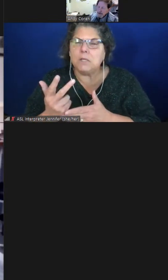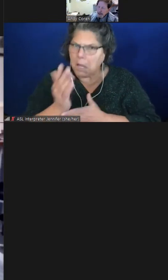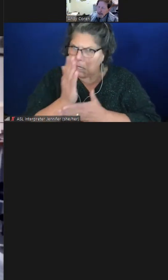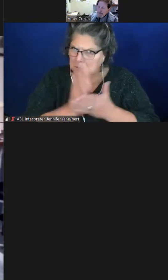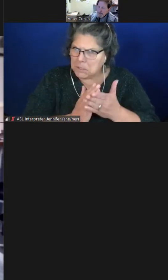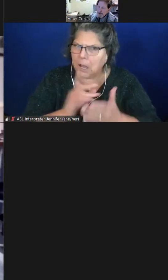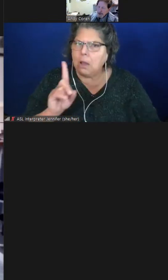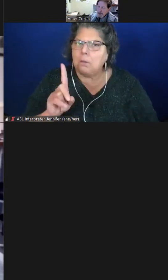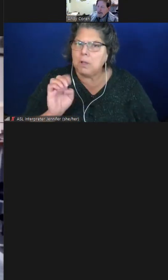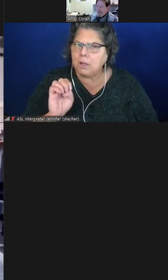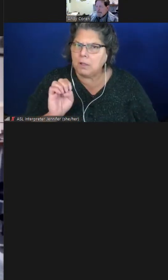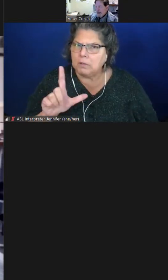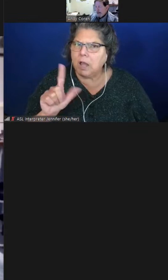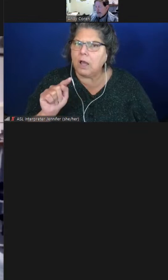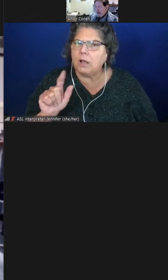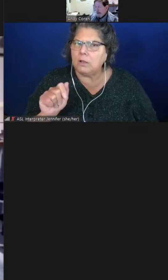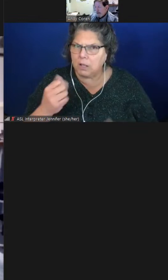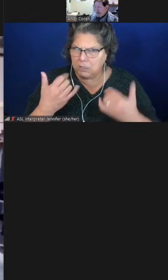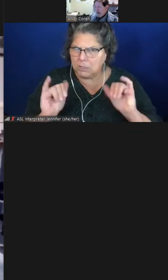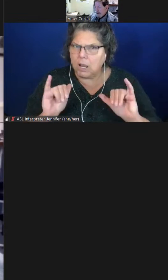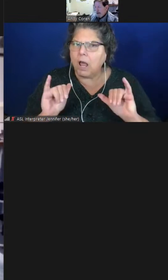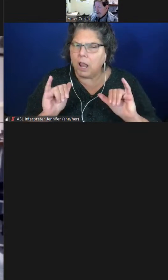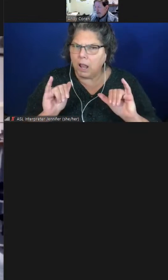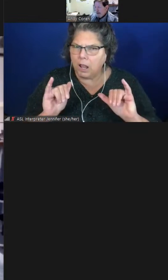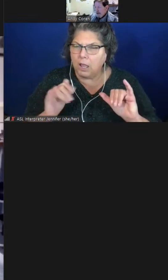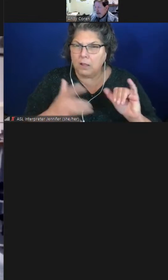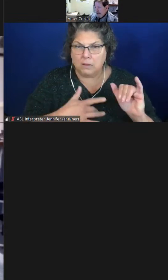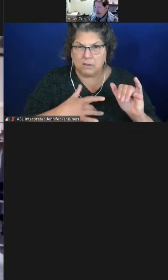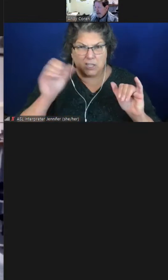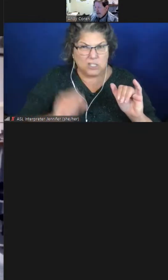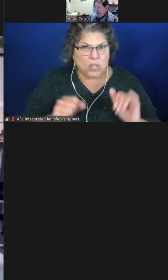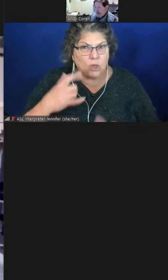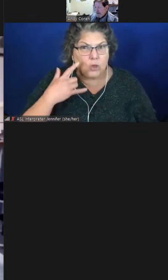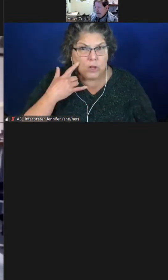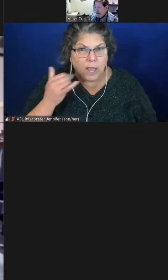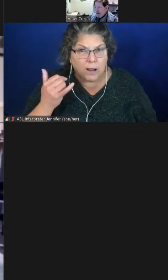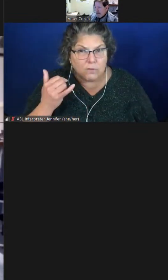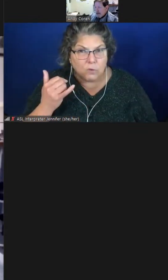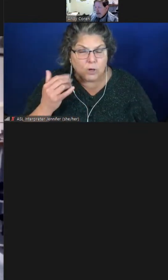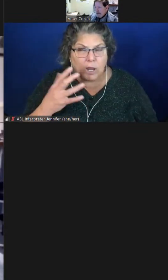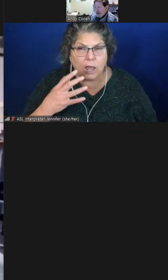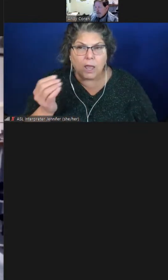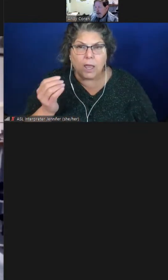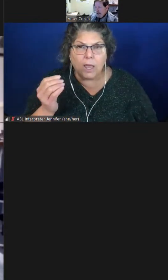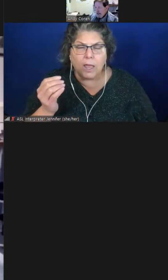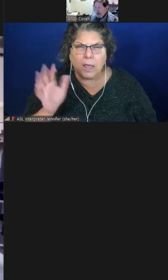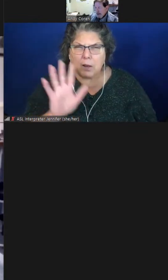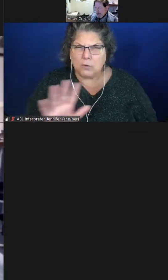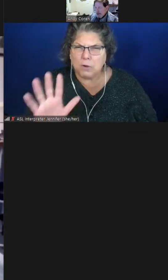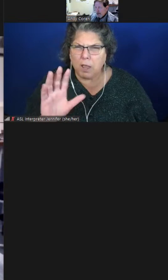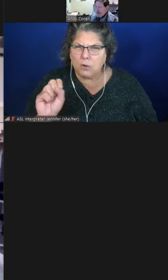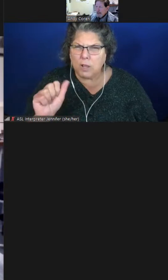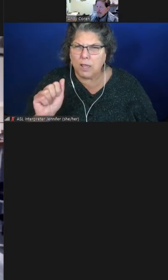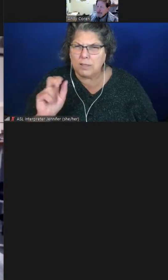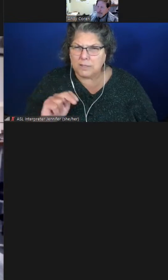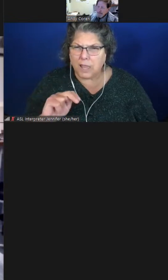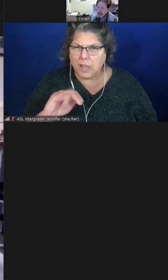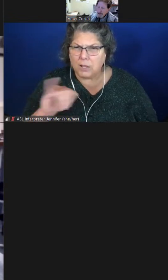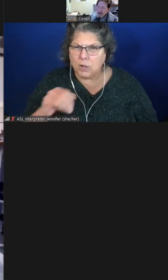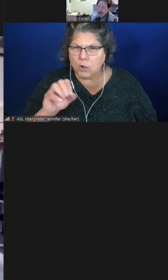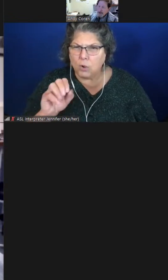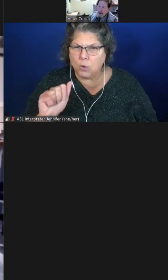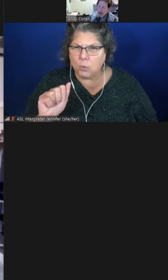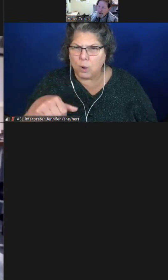in Southern California and around the San Joaquin area that it was